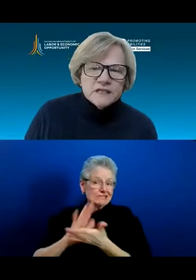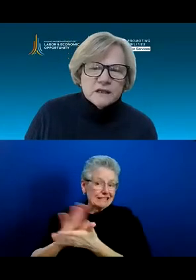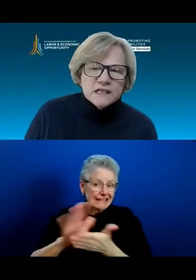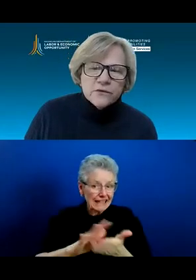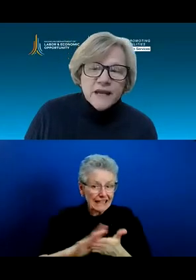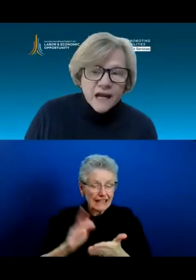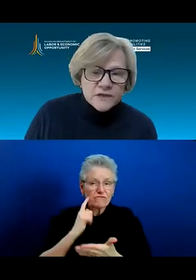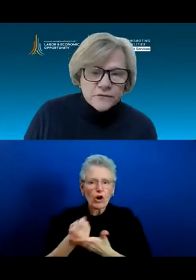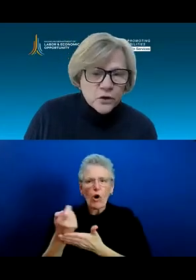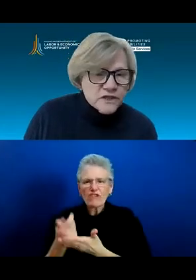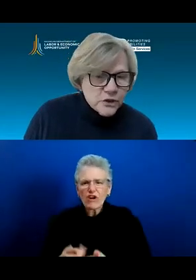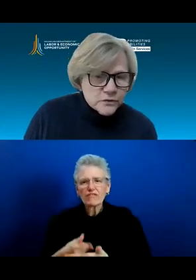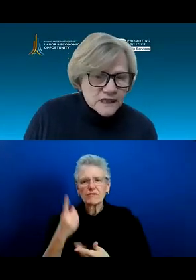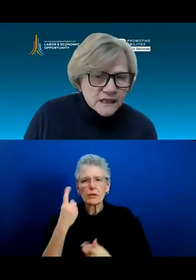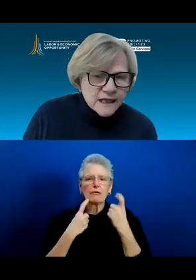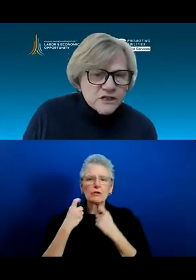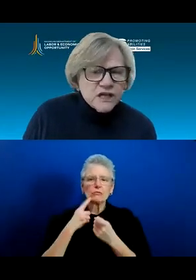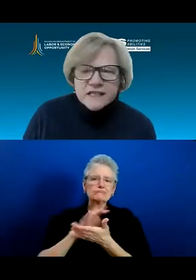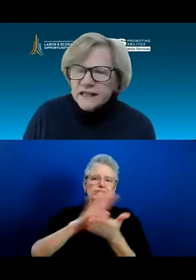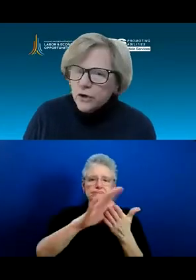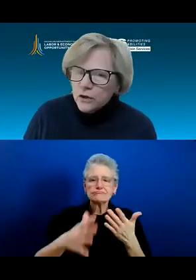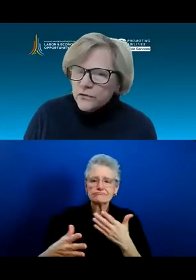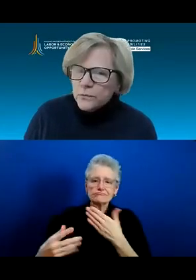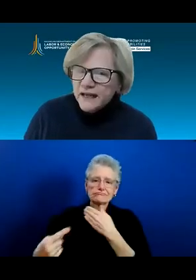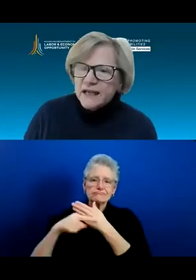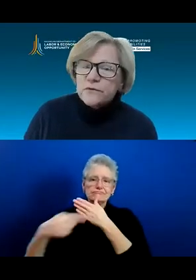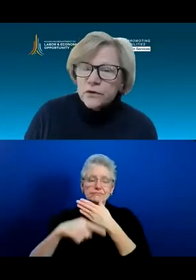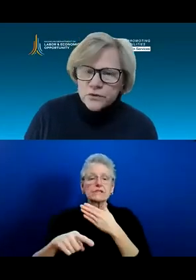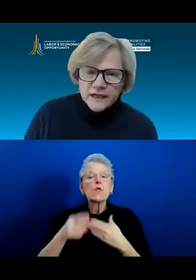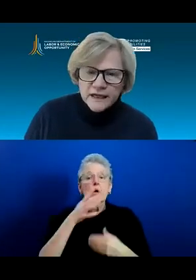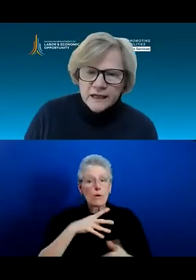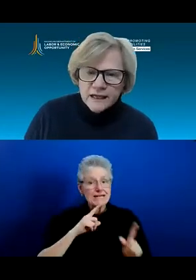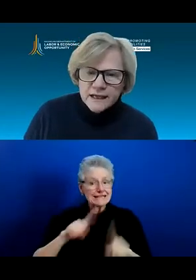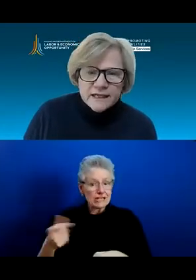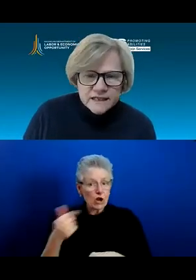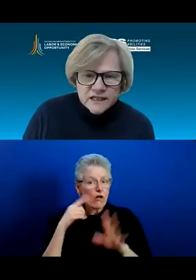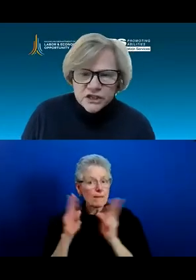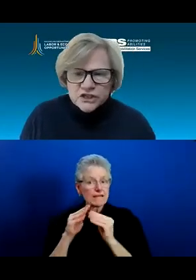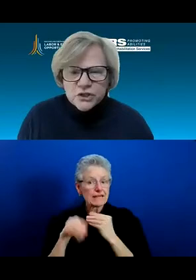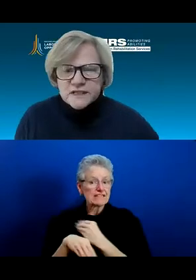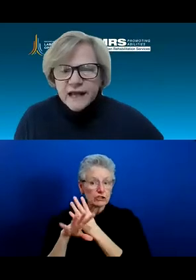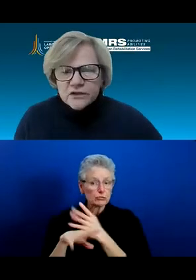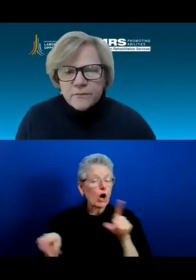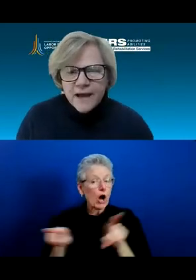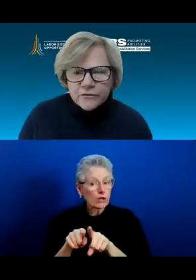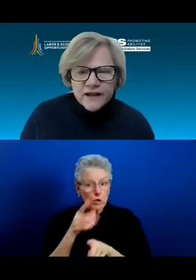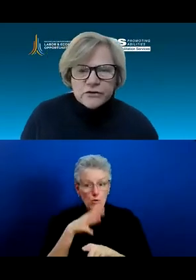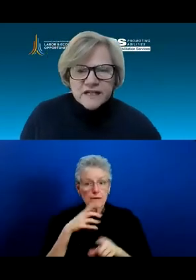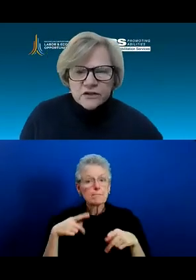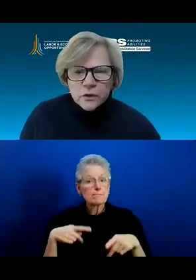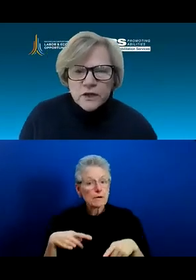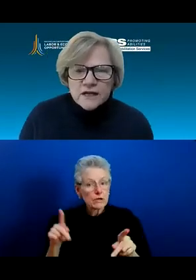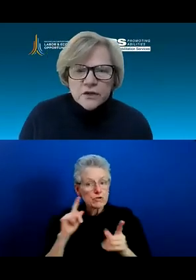petroleum distillates from the atmosphere was used. She attended all of her meetings virtually. In addition, she was allowed to modify